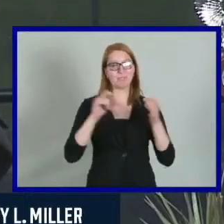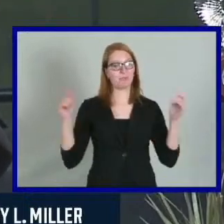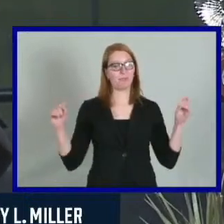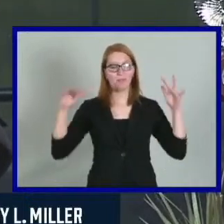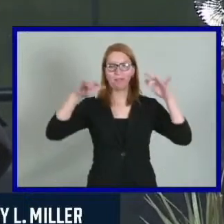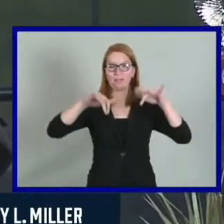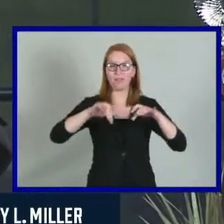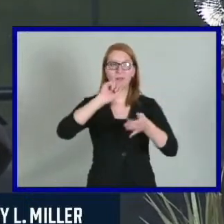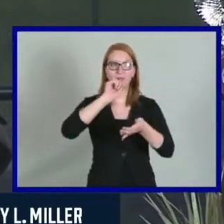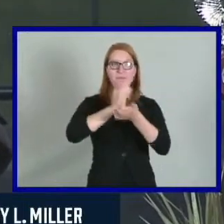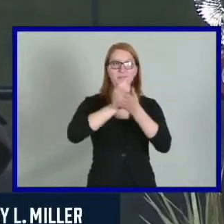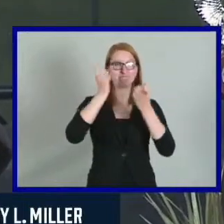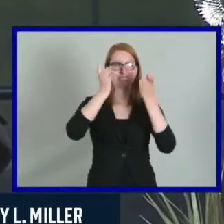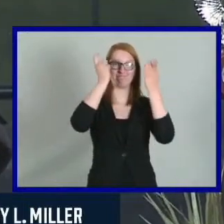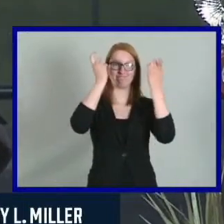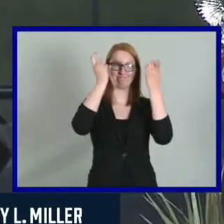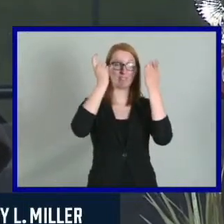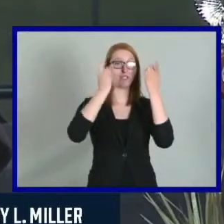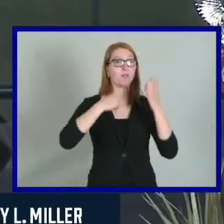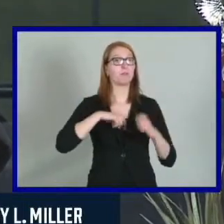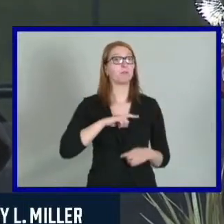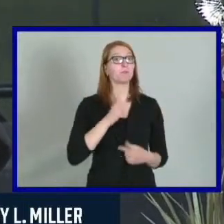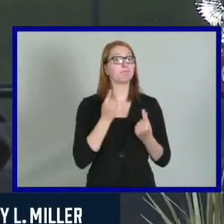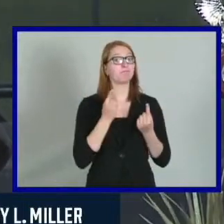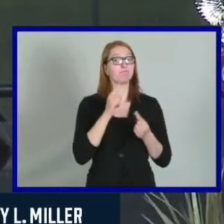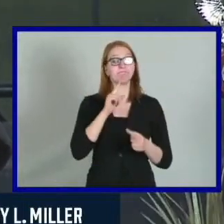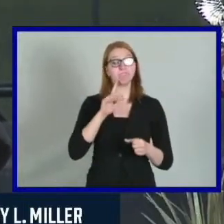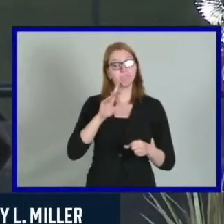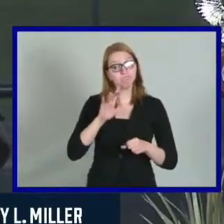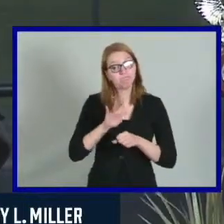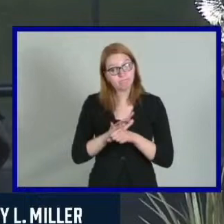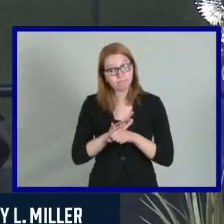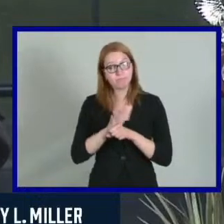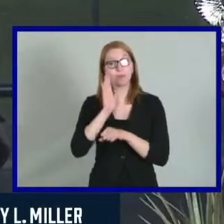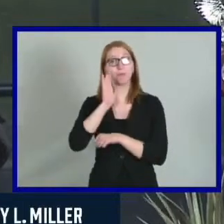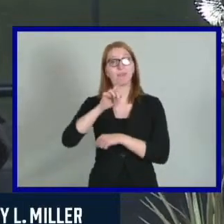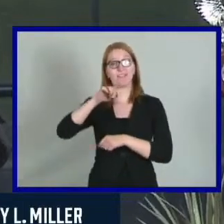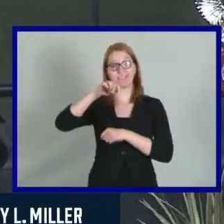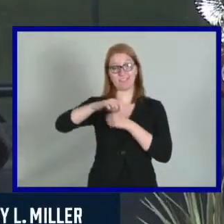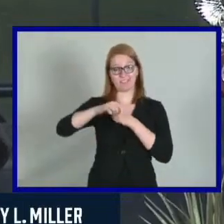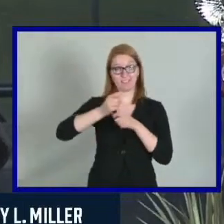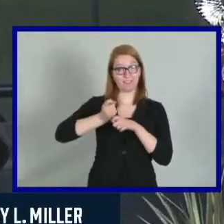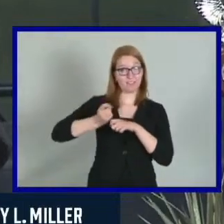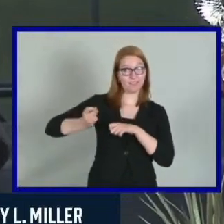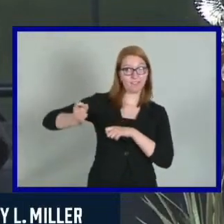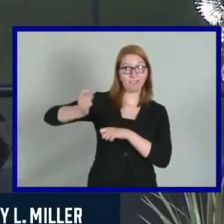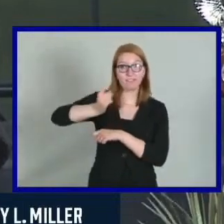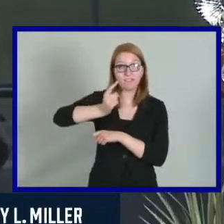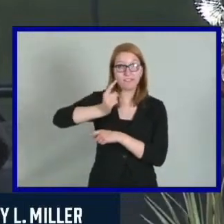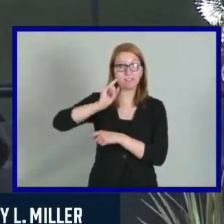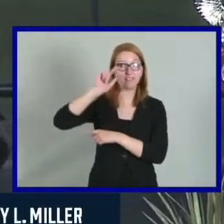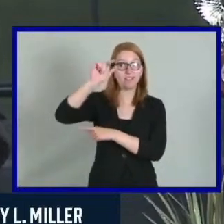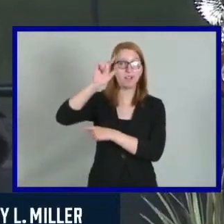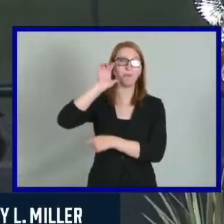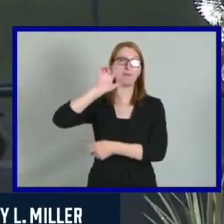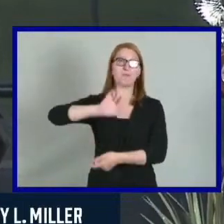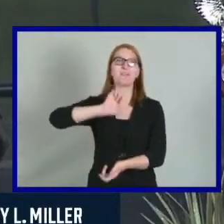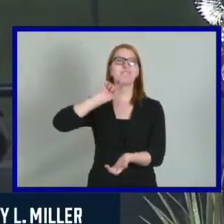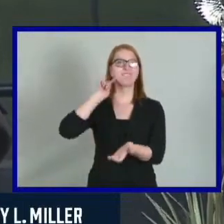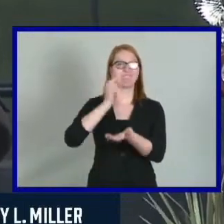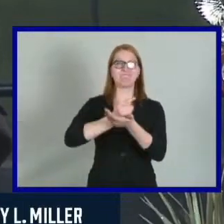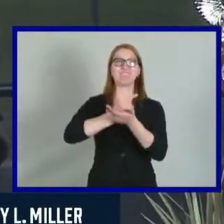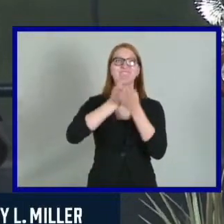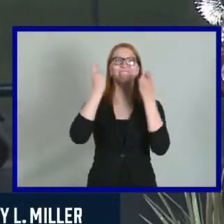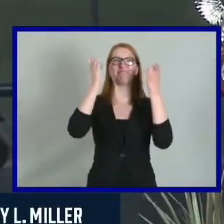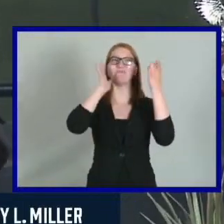we can to give the class of 2020 the recognition that it deserves. And tonight,